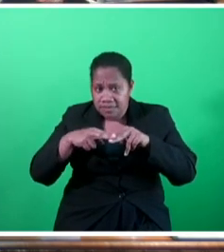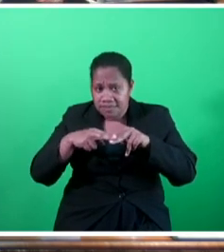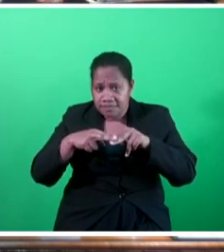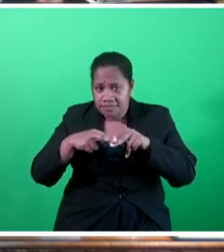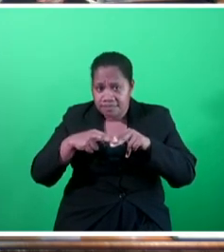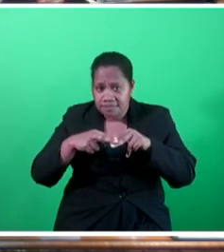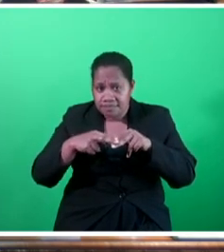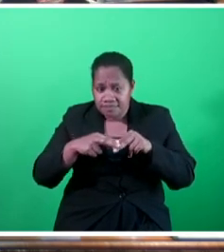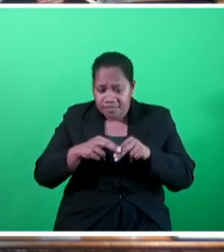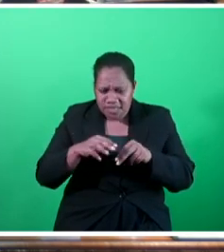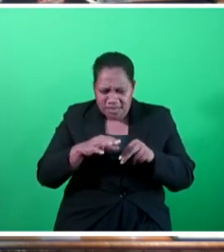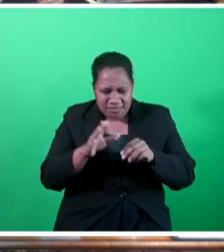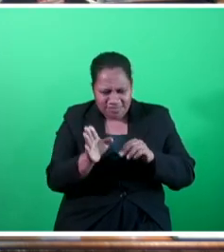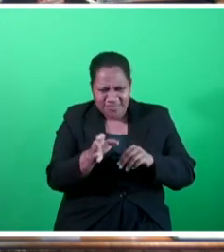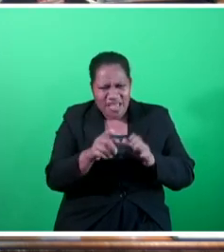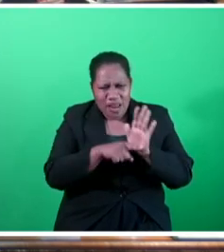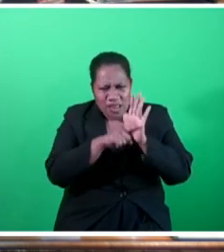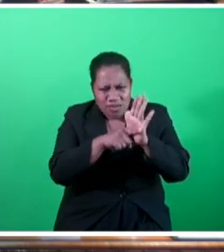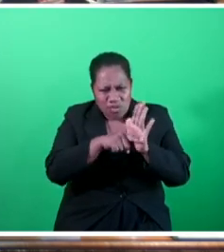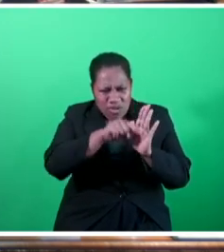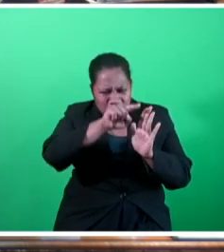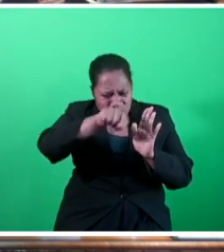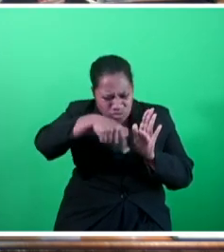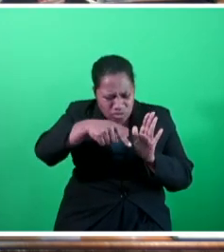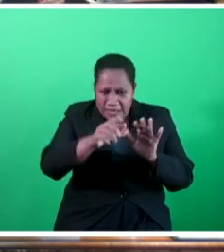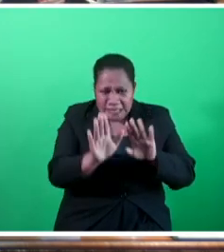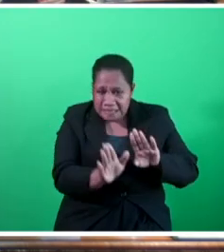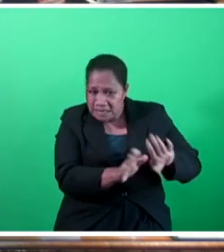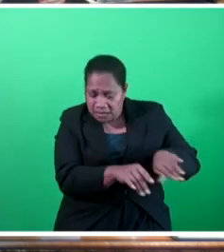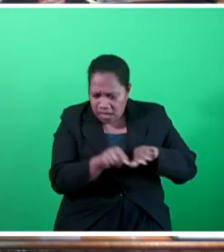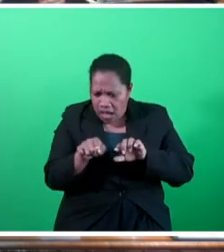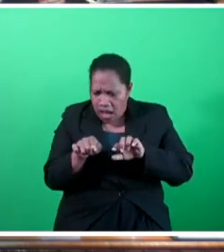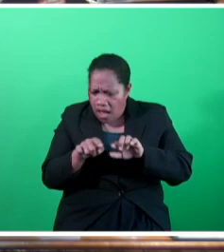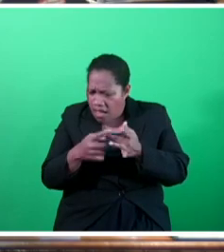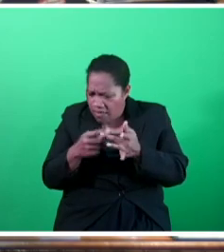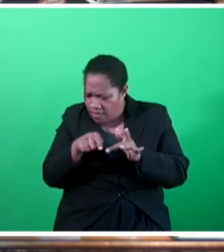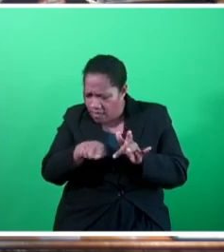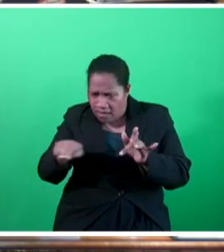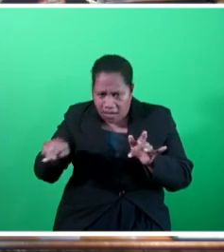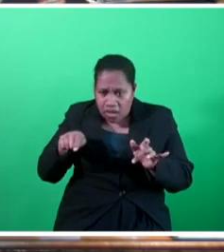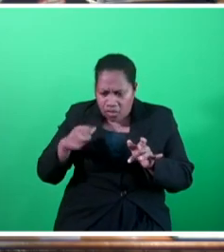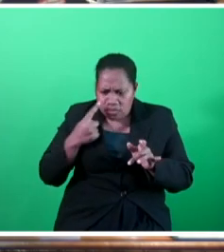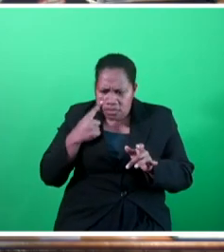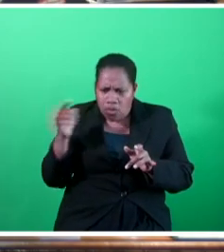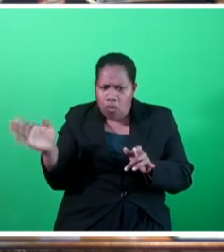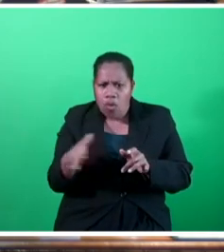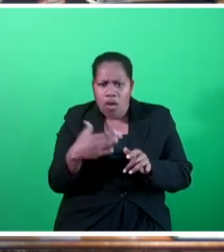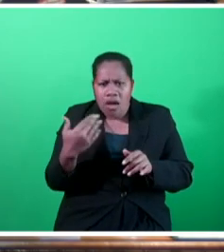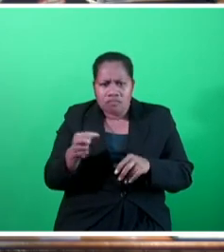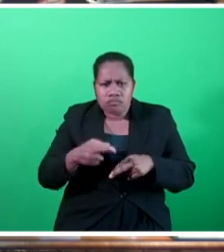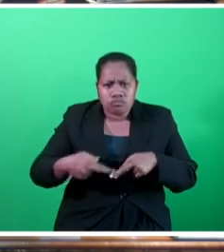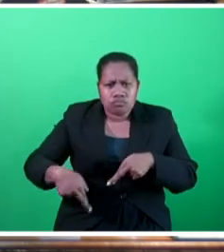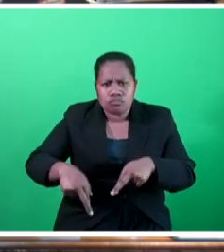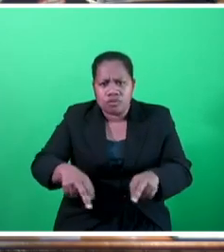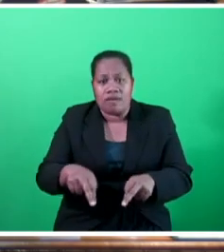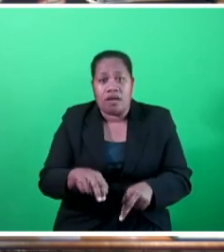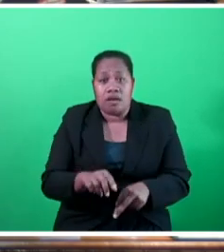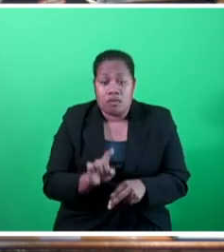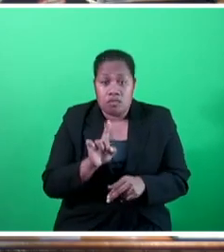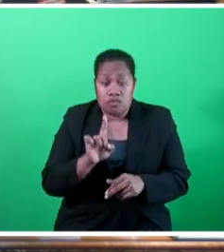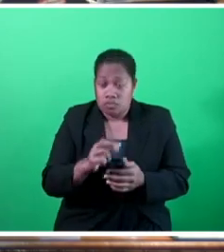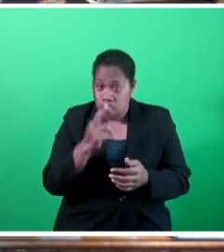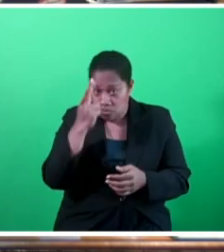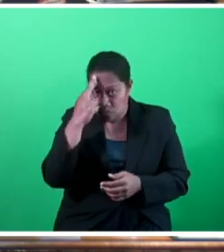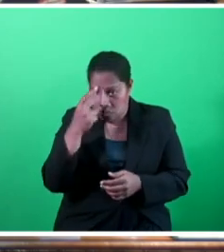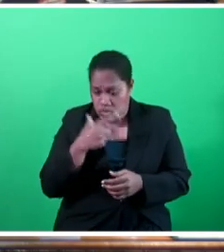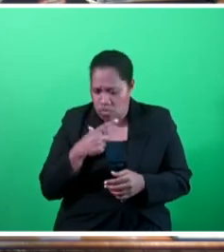Suva, all of them, nearly all of them, have a river. They built next to a river. One of the fundamental reasons why they would